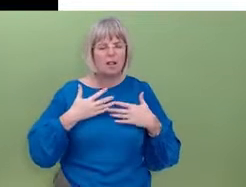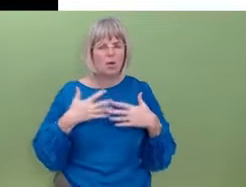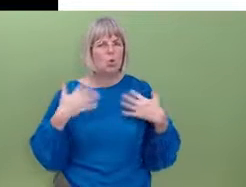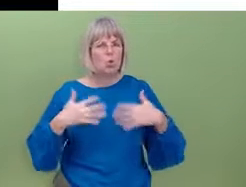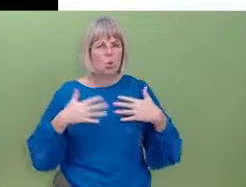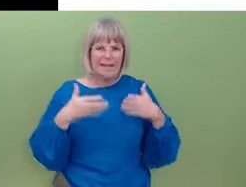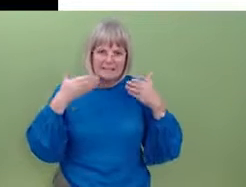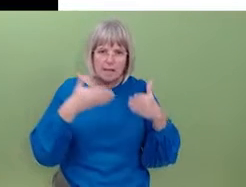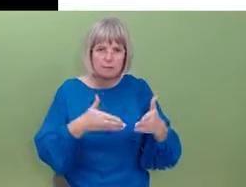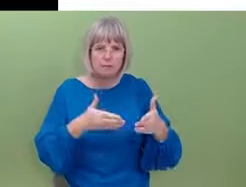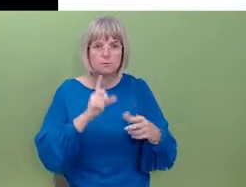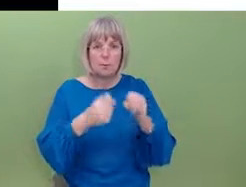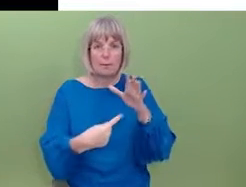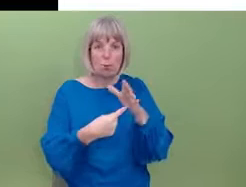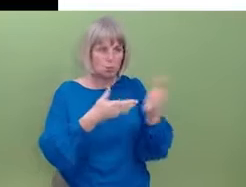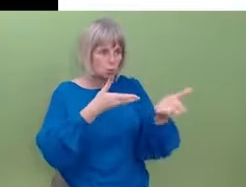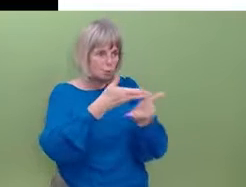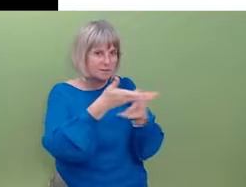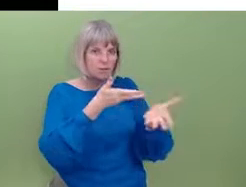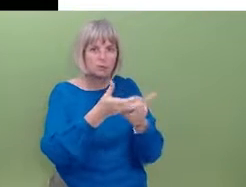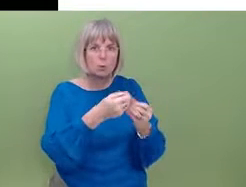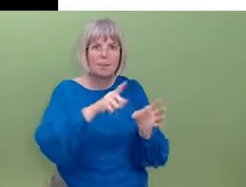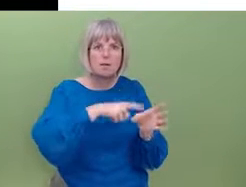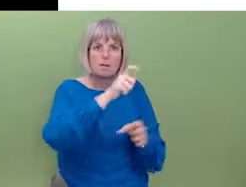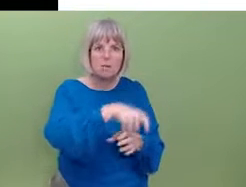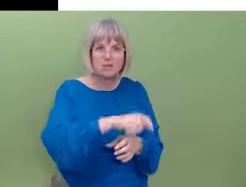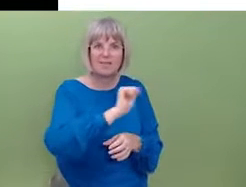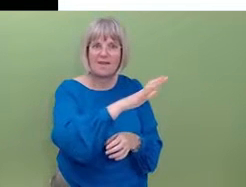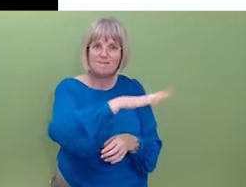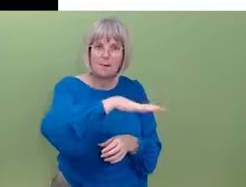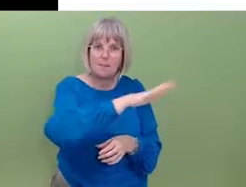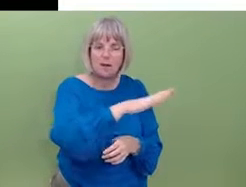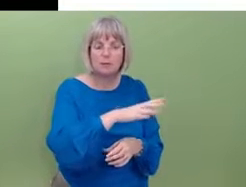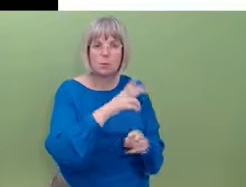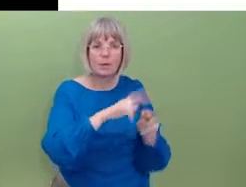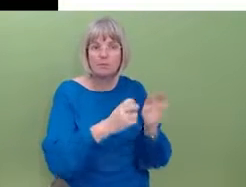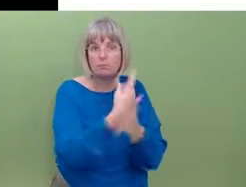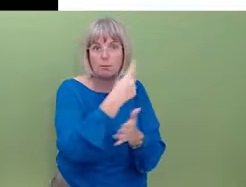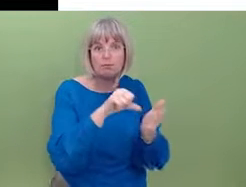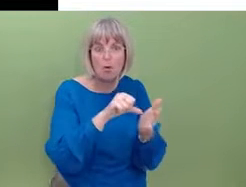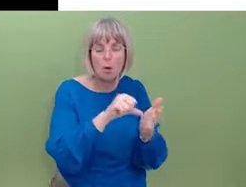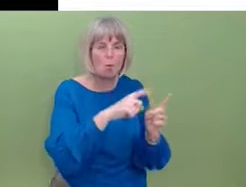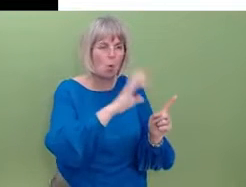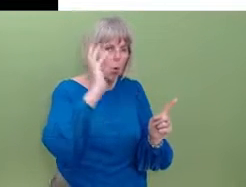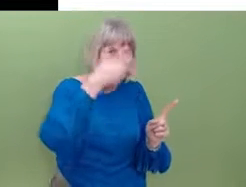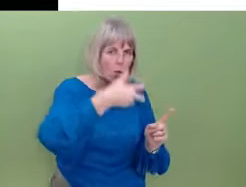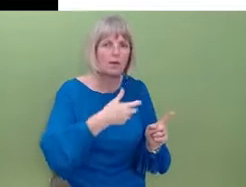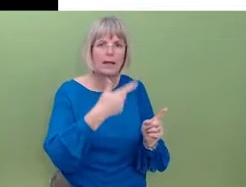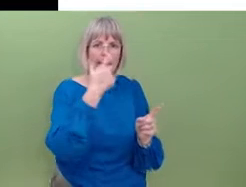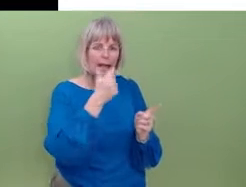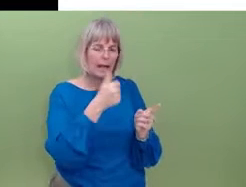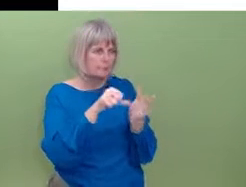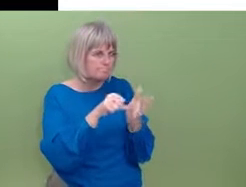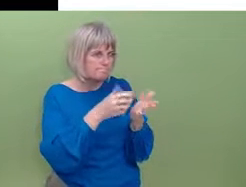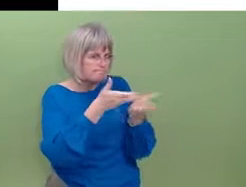young person and their family, to problem solve any worries that they have and to discuss any anxieties that they may be